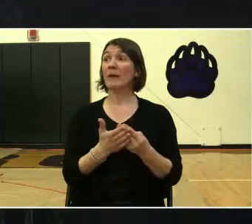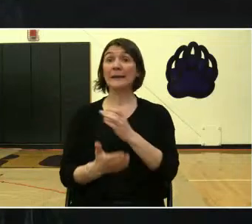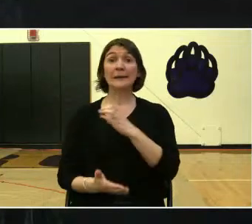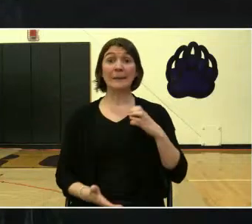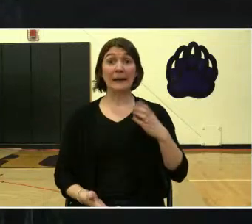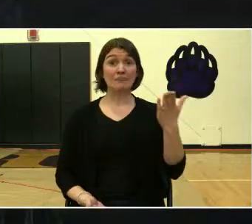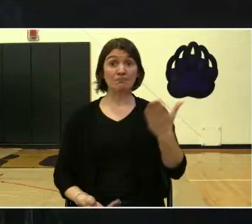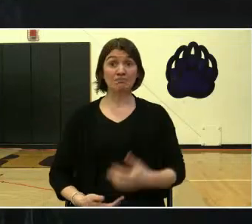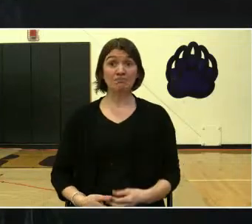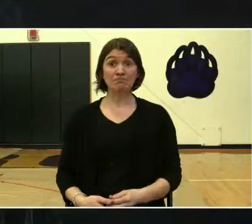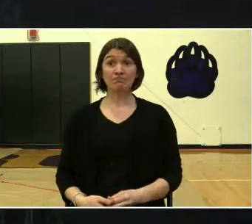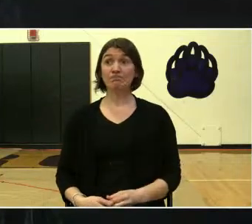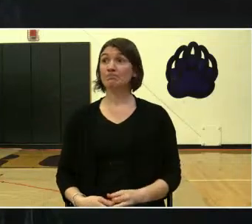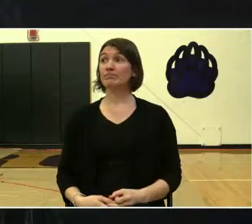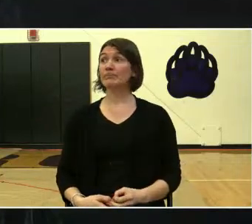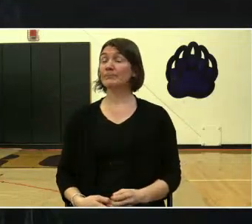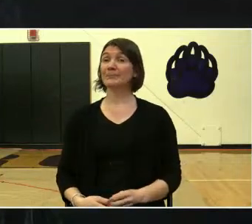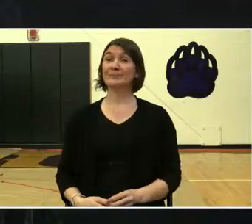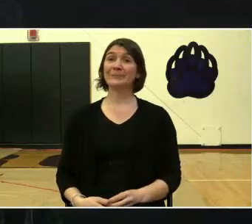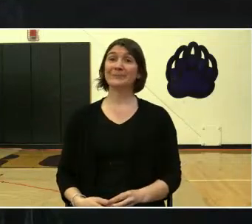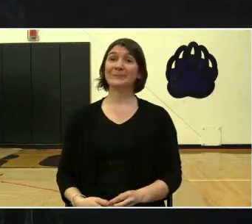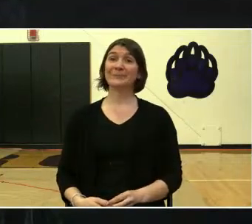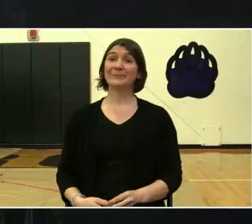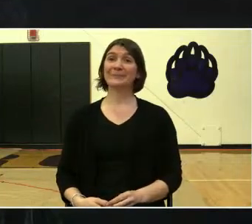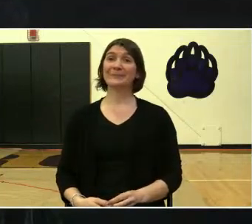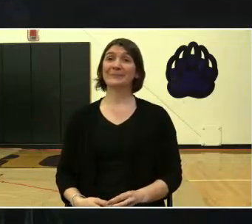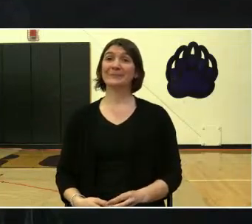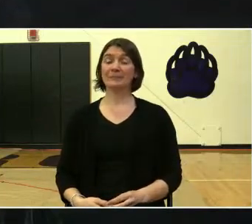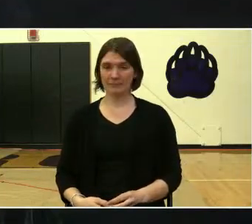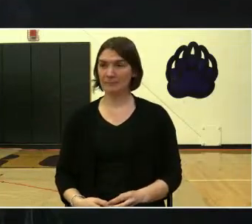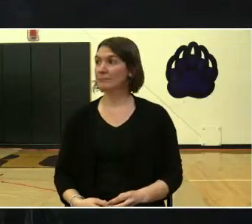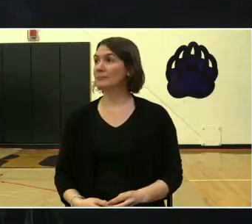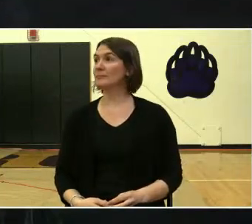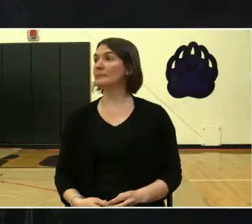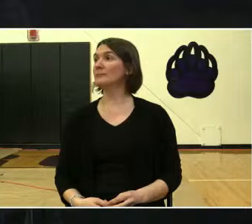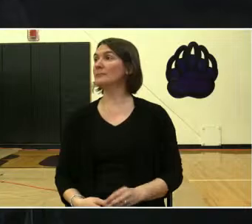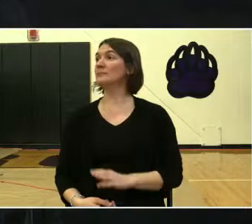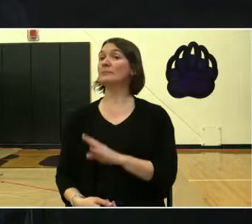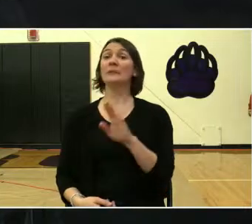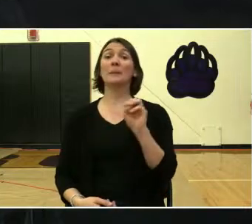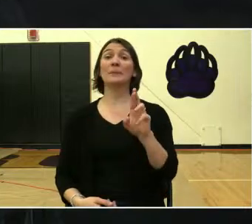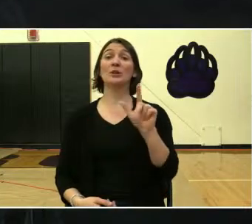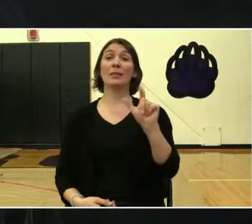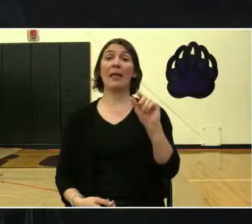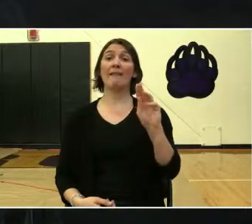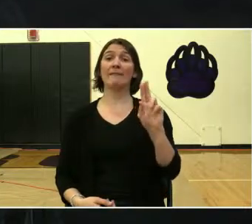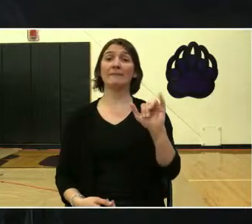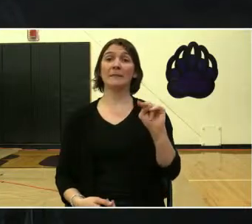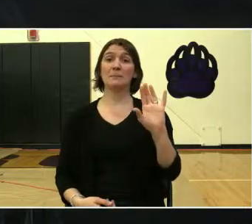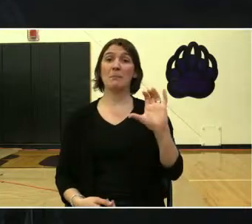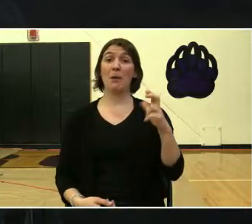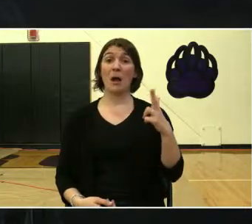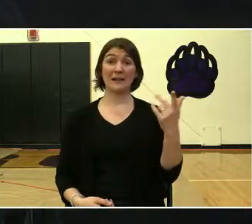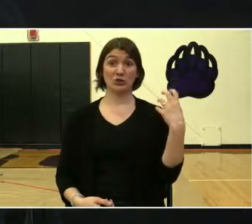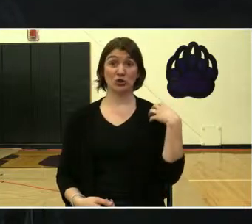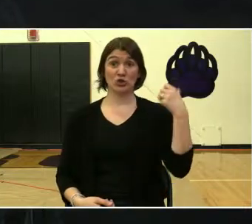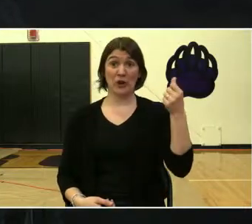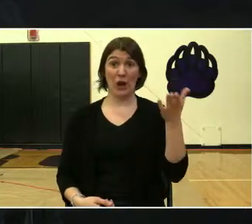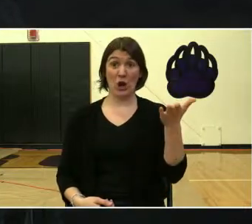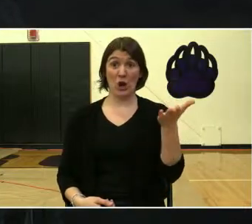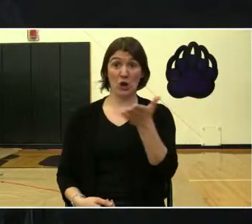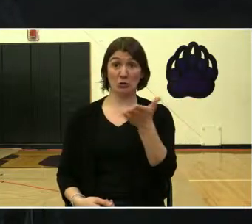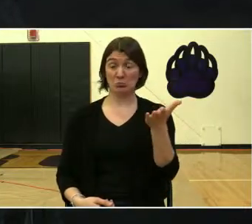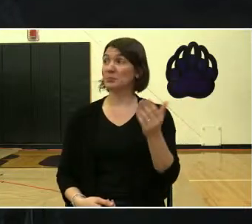to be Mr H Mr levven back I know he's chair if anybody else wants to speak to it they